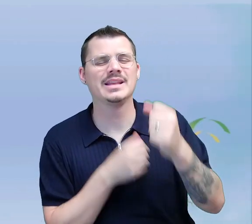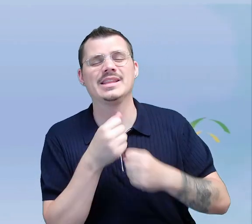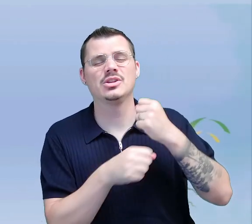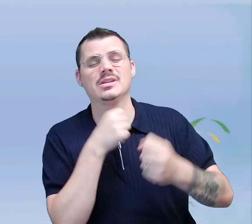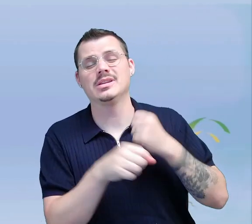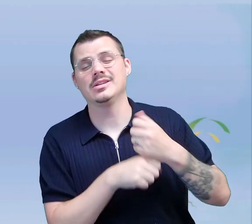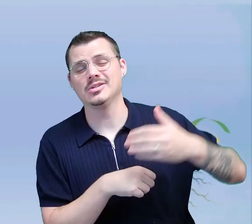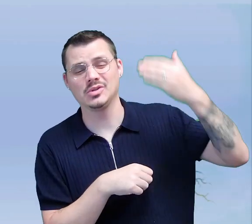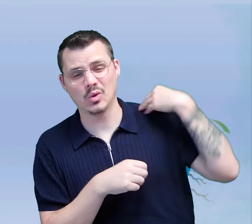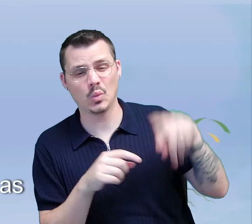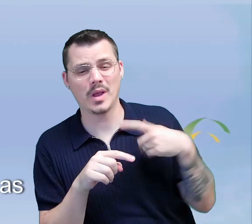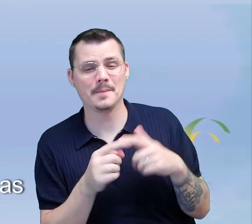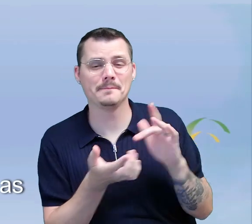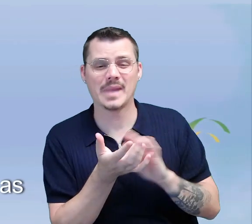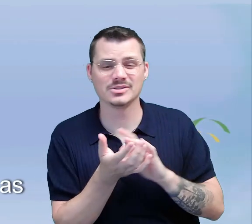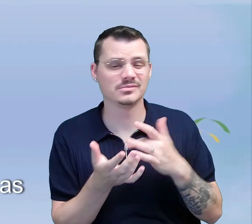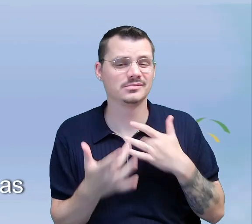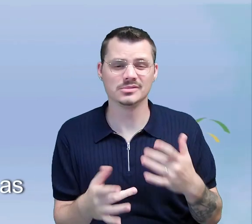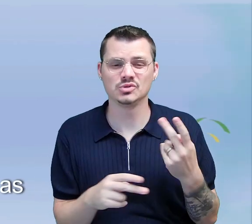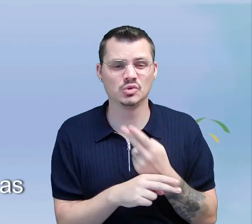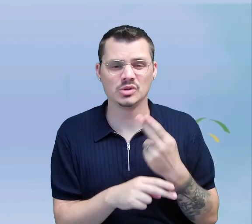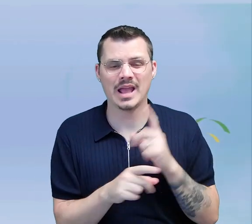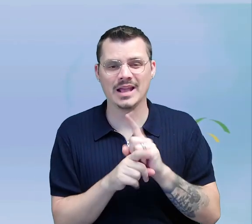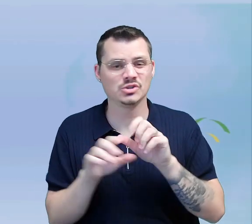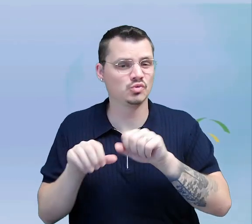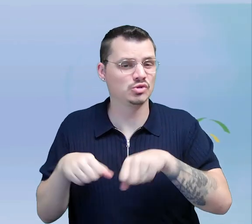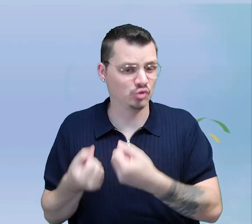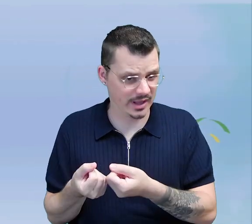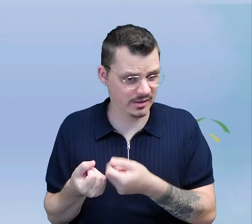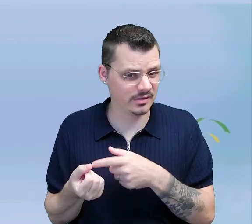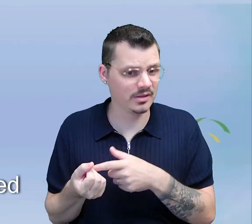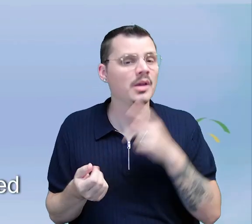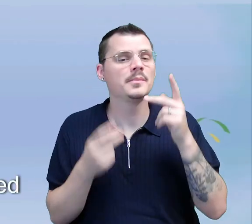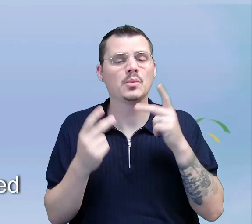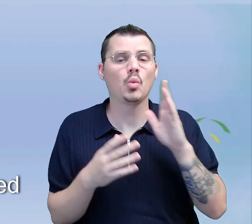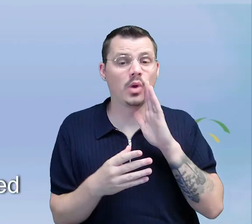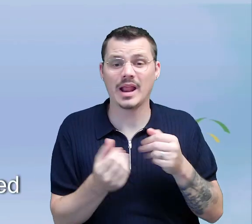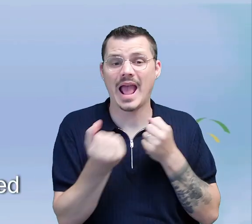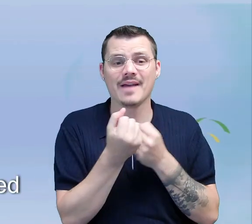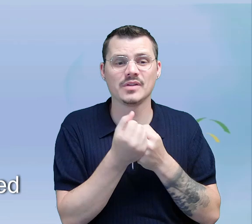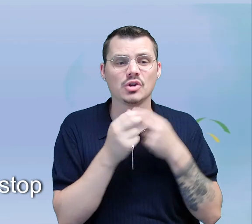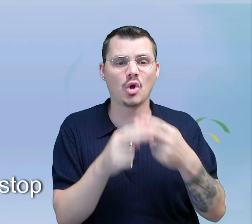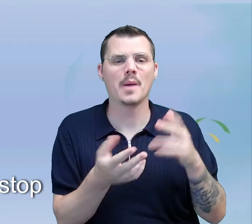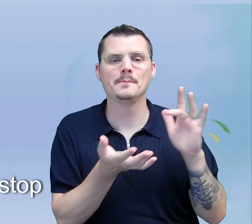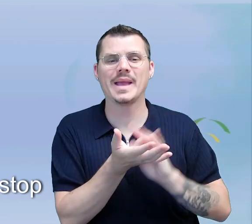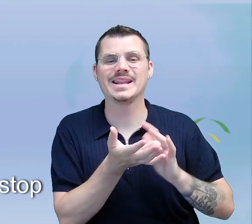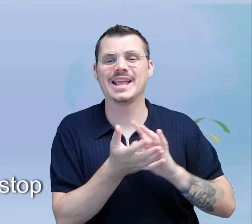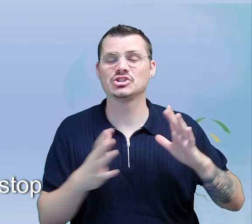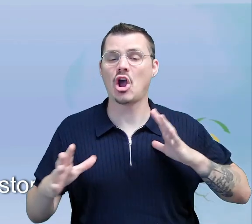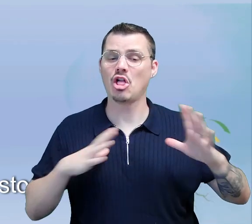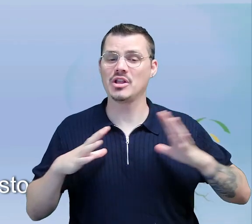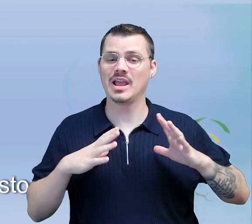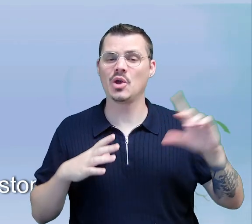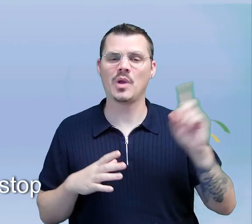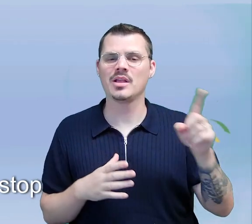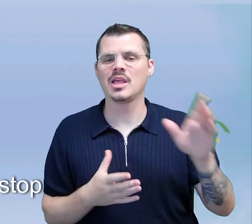Years and years ago, when medicines were mostly being used as restraints, people would advocate what's called medication holidays,